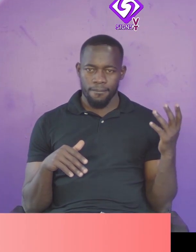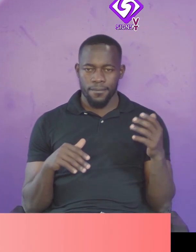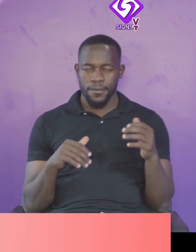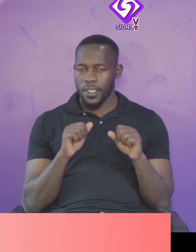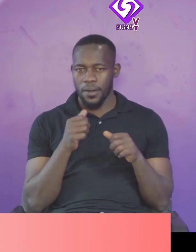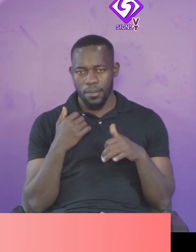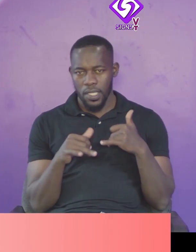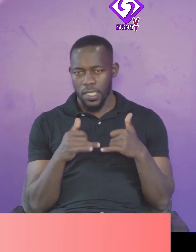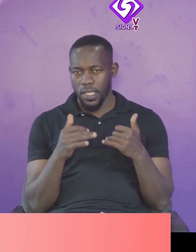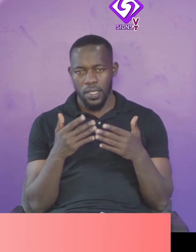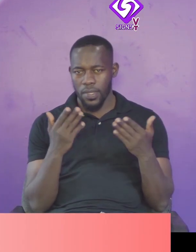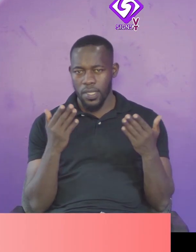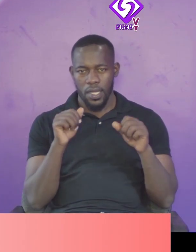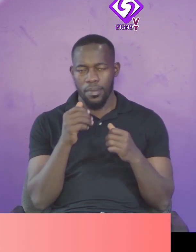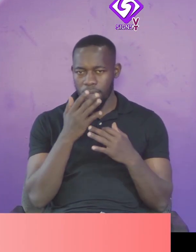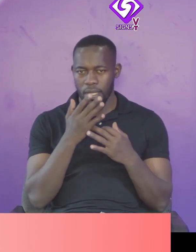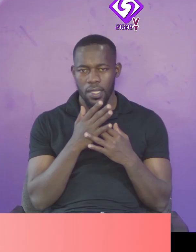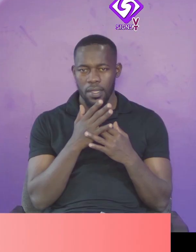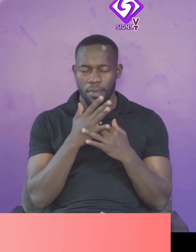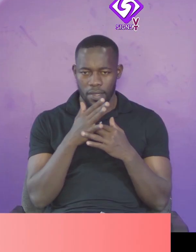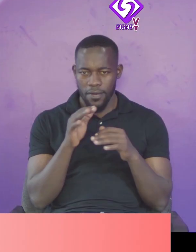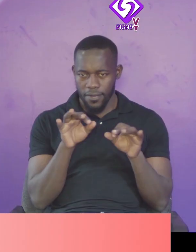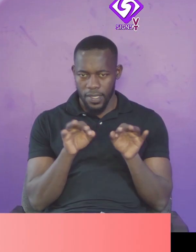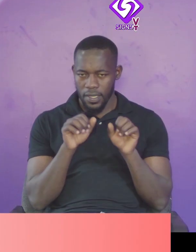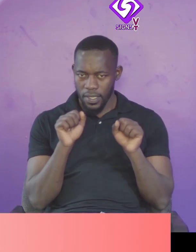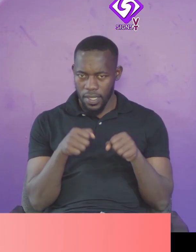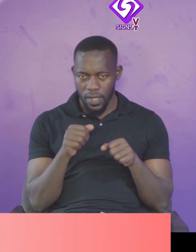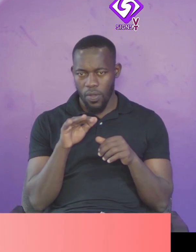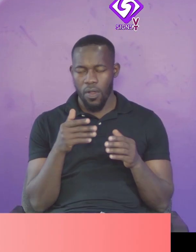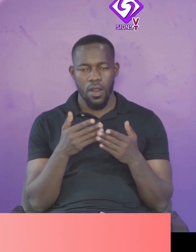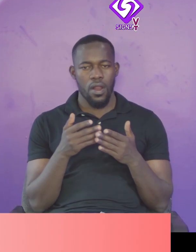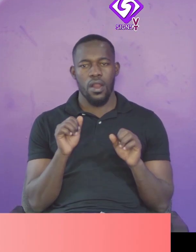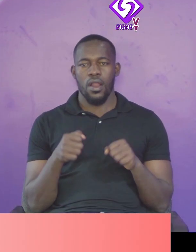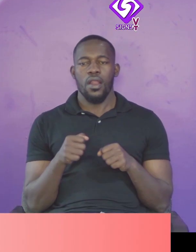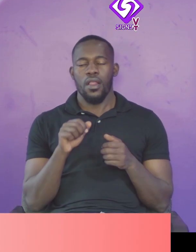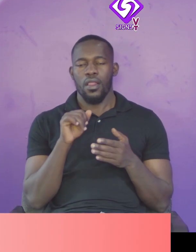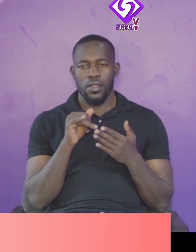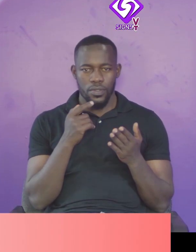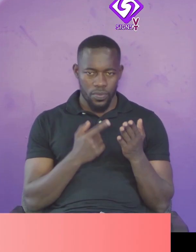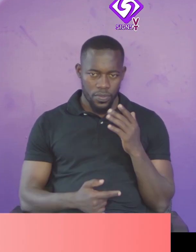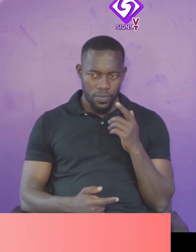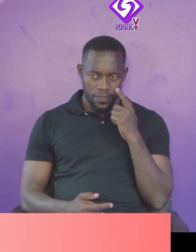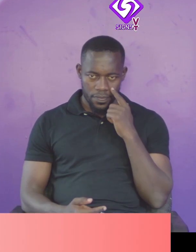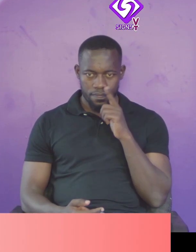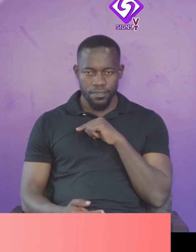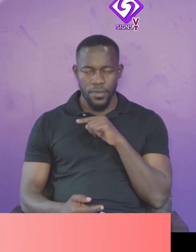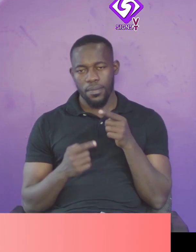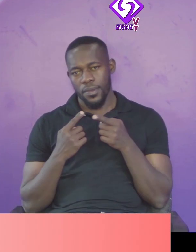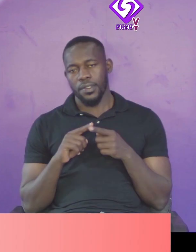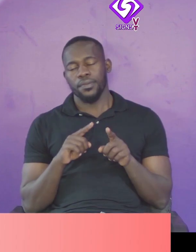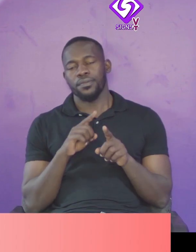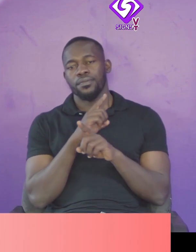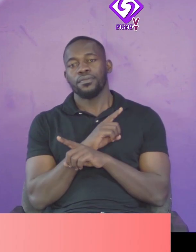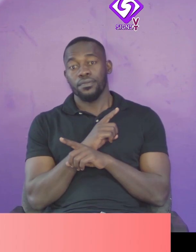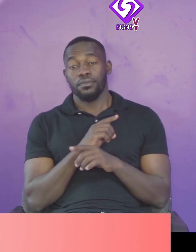can play midfield, striking, and that is what has been proven in the English Premier League. But in the defense, I